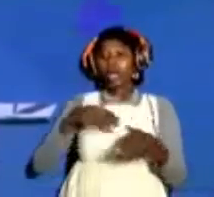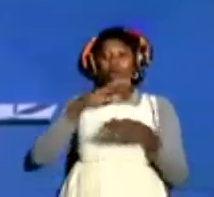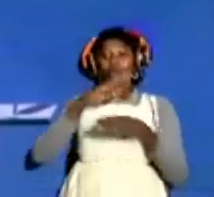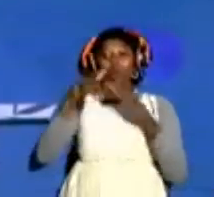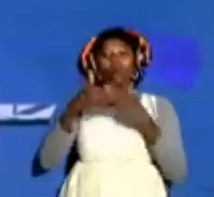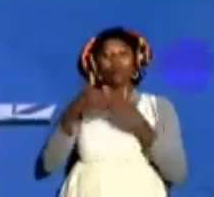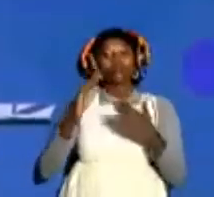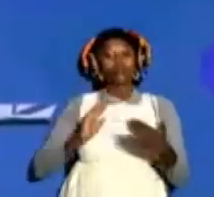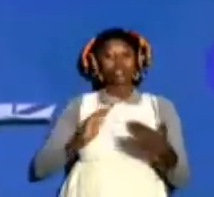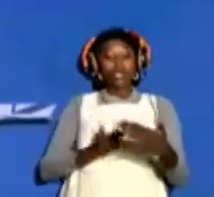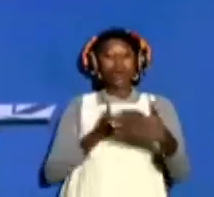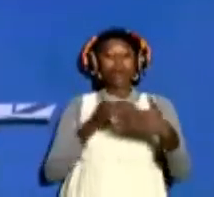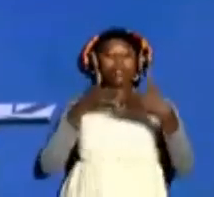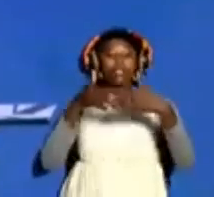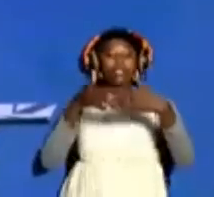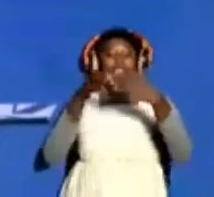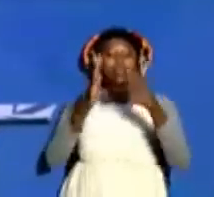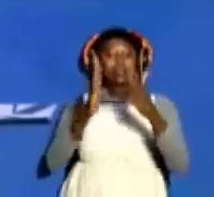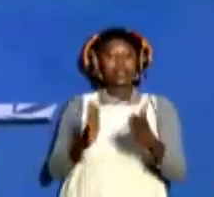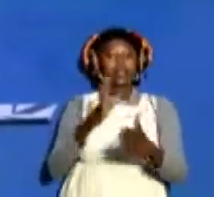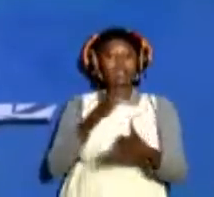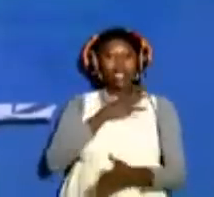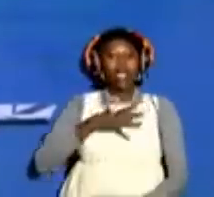leaders and the